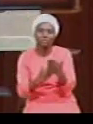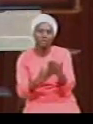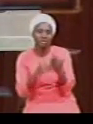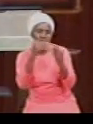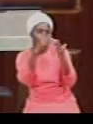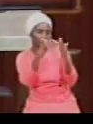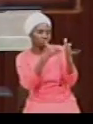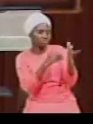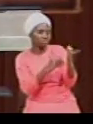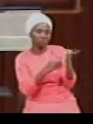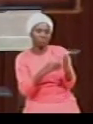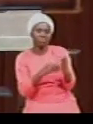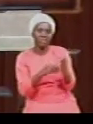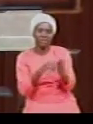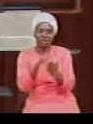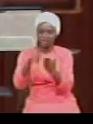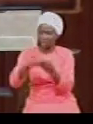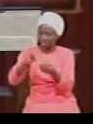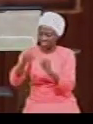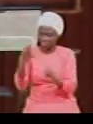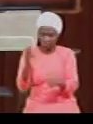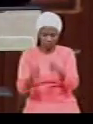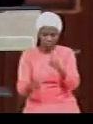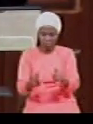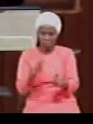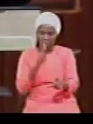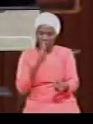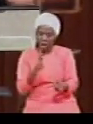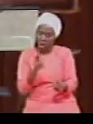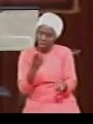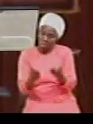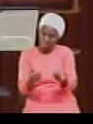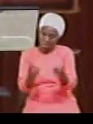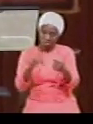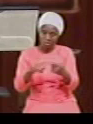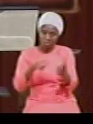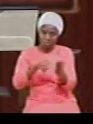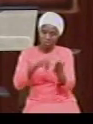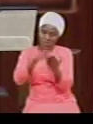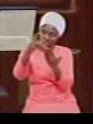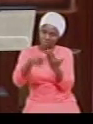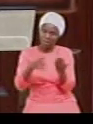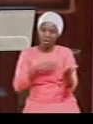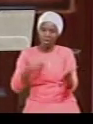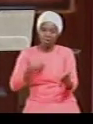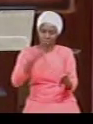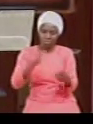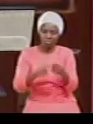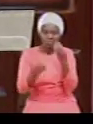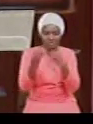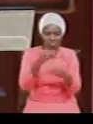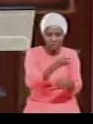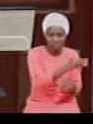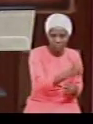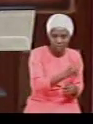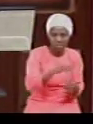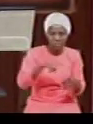of people are likely to come, and we need to feed them. And you are making the